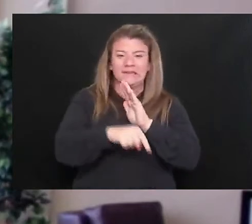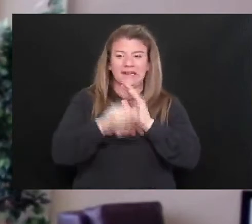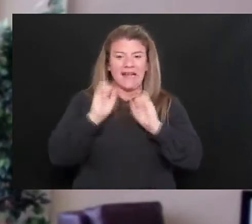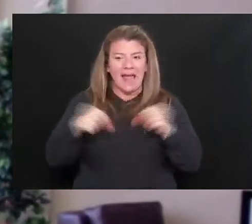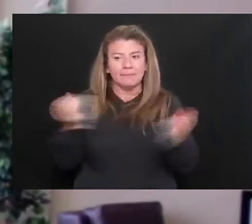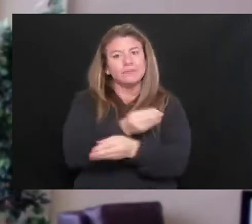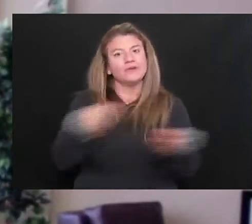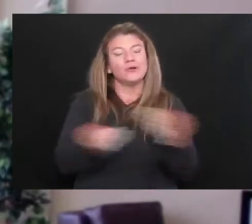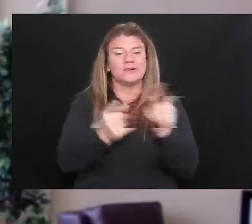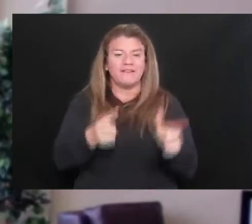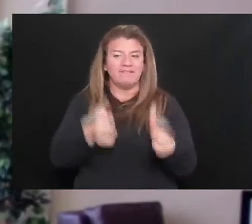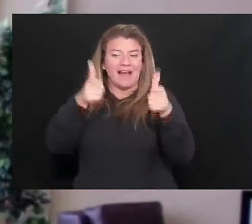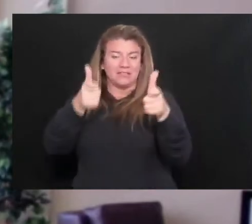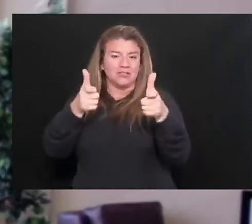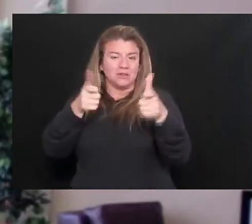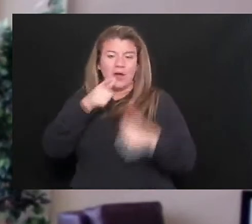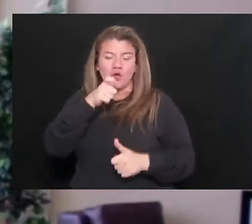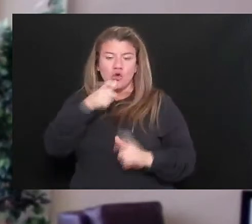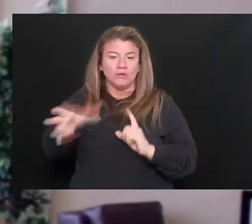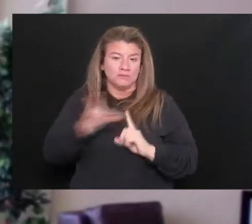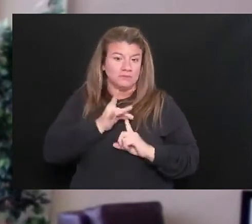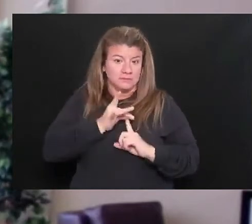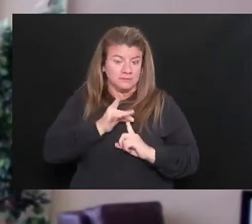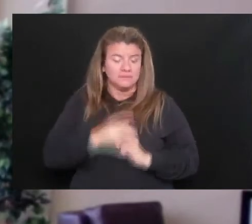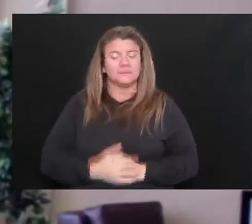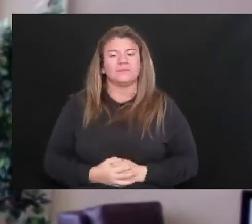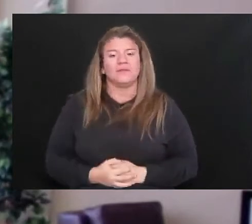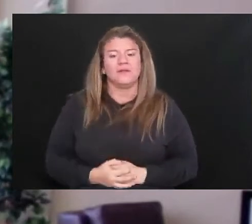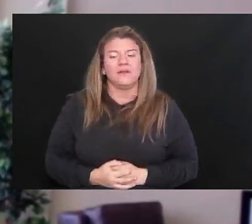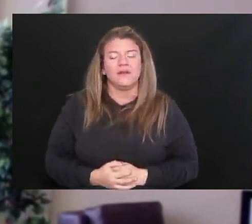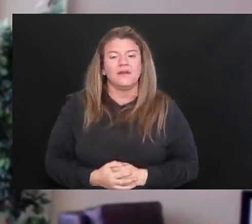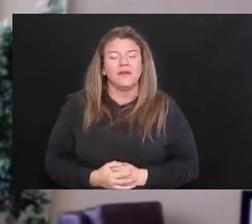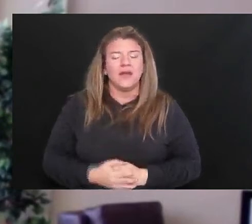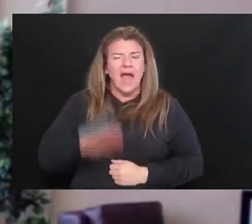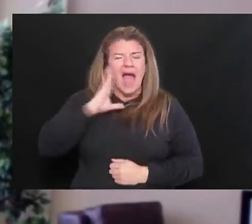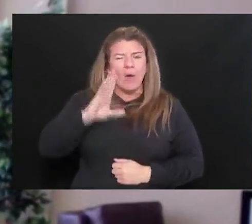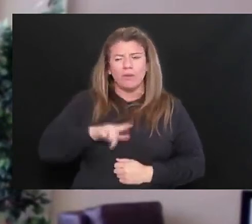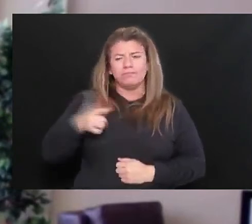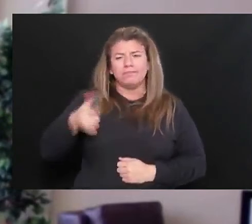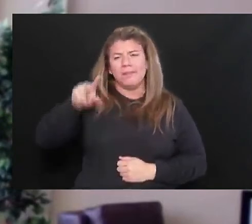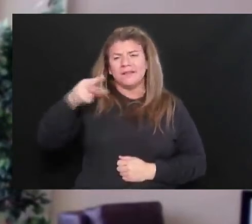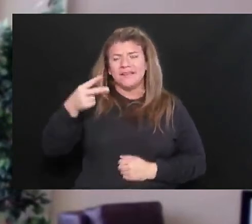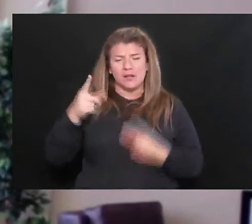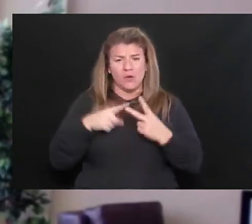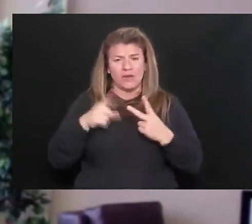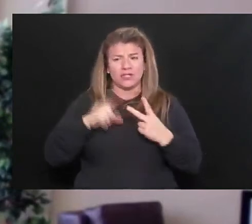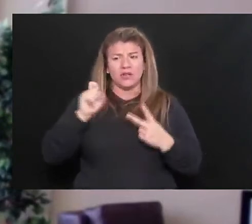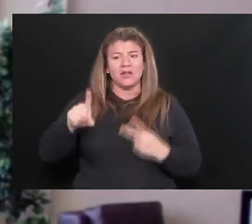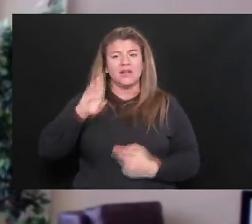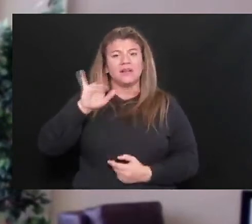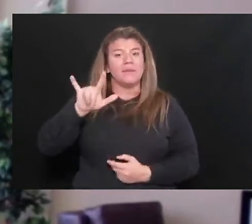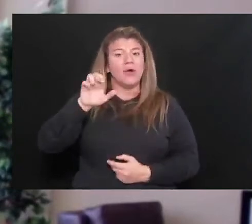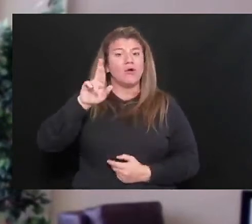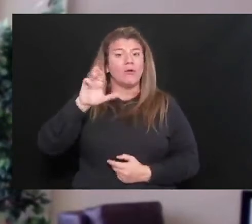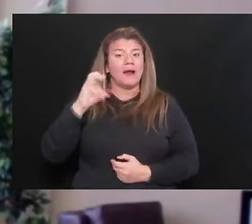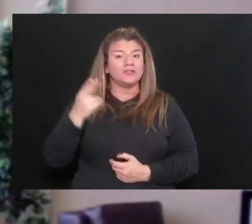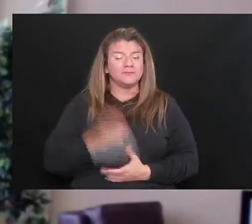produced by somebody who's infected. And I will hand off the second part of the question to Bill Crouch.